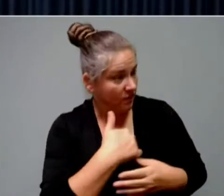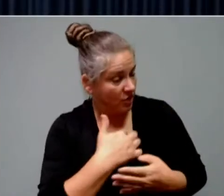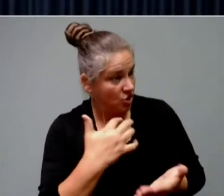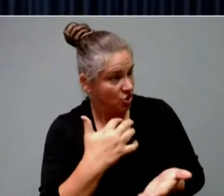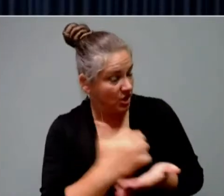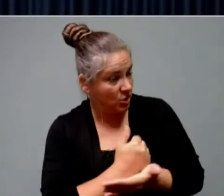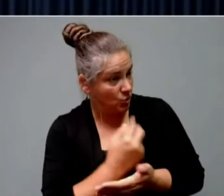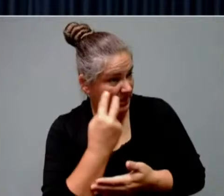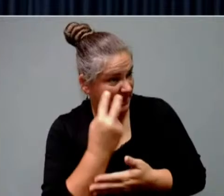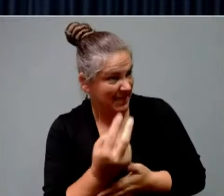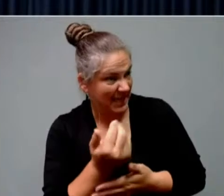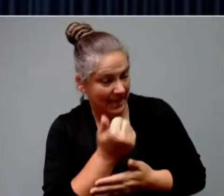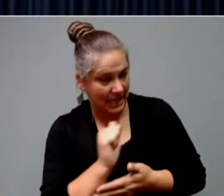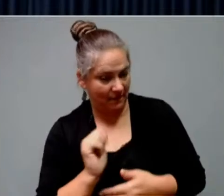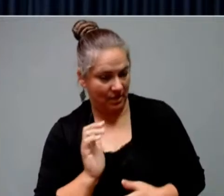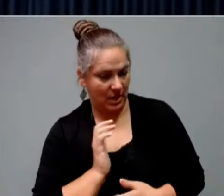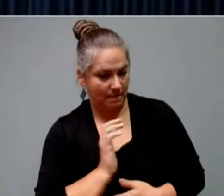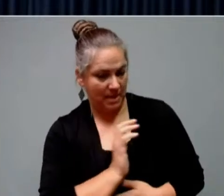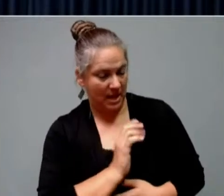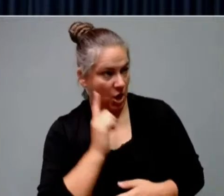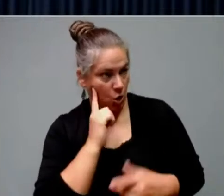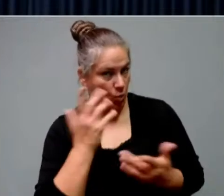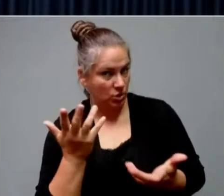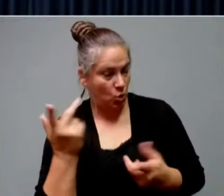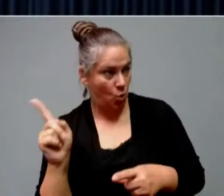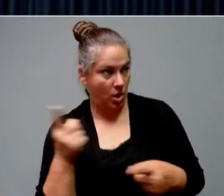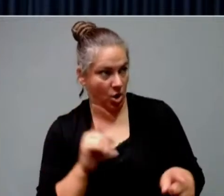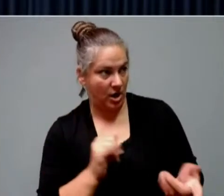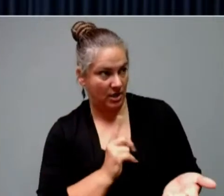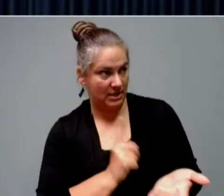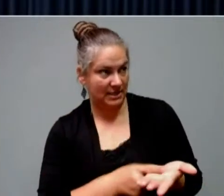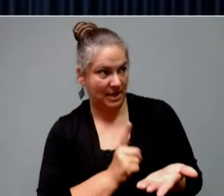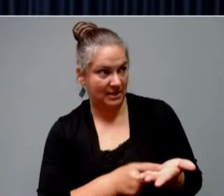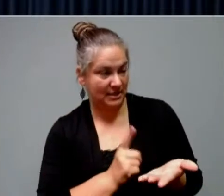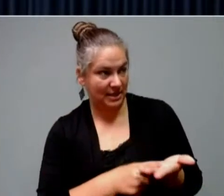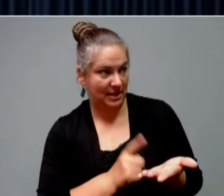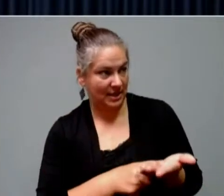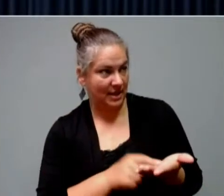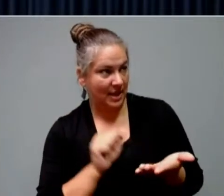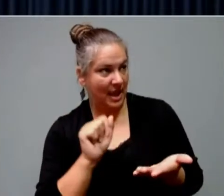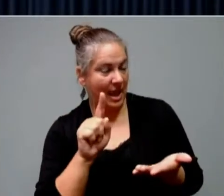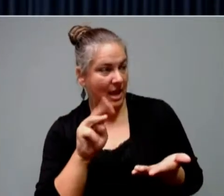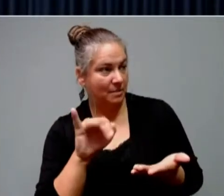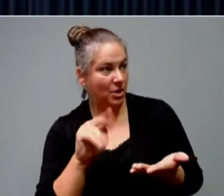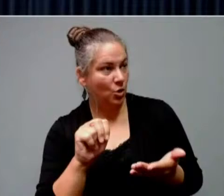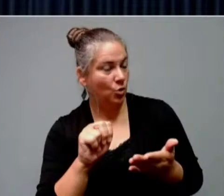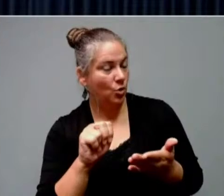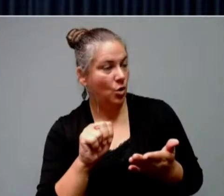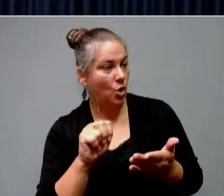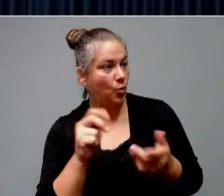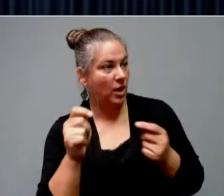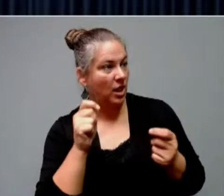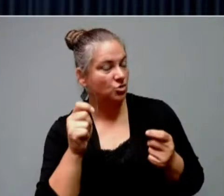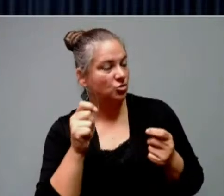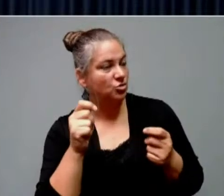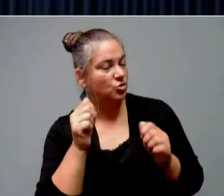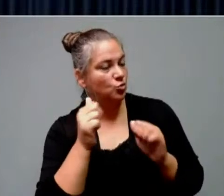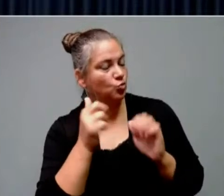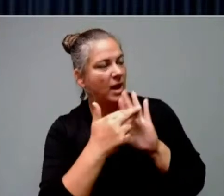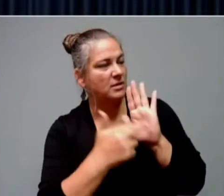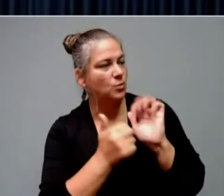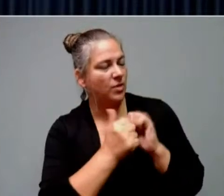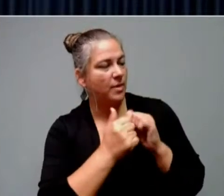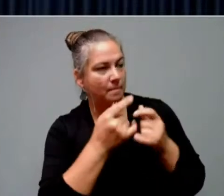any of the committee hearing that's going on right now discussing the administrative regulations regarding the mask mandate. I wanted to get your thoughts on that